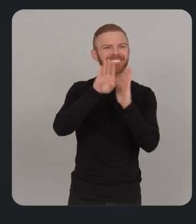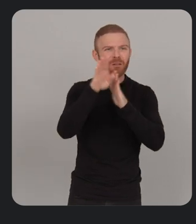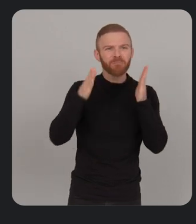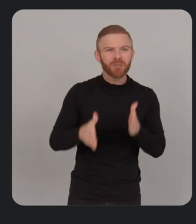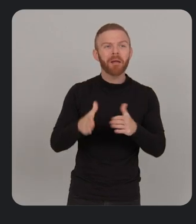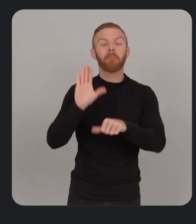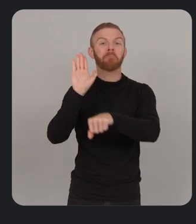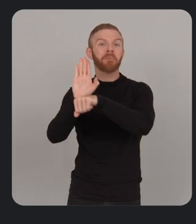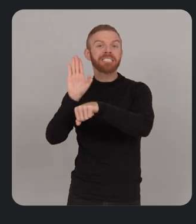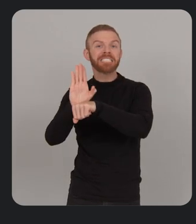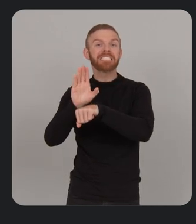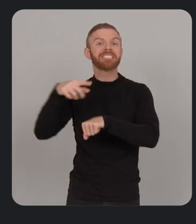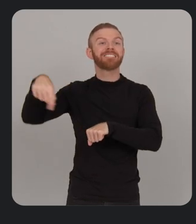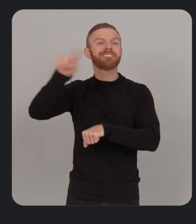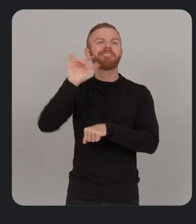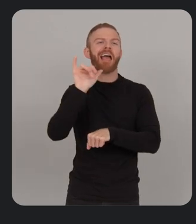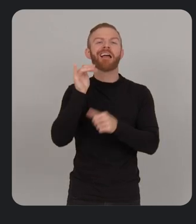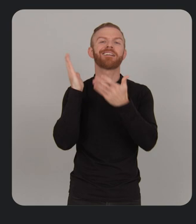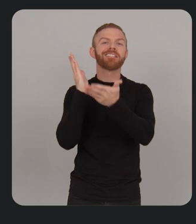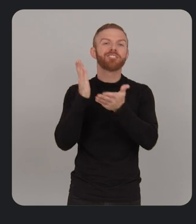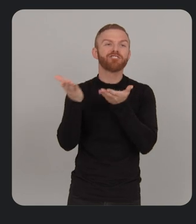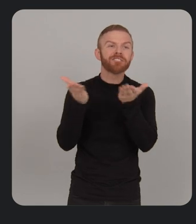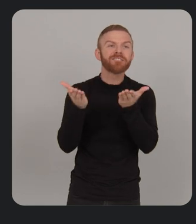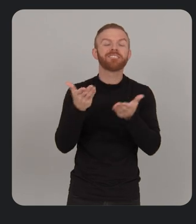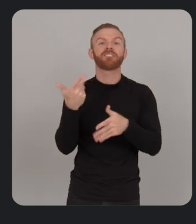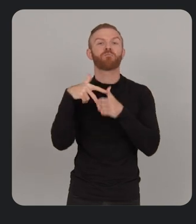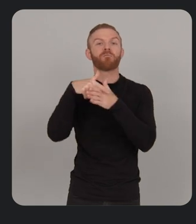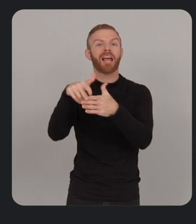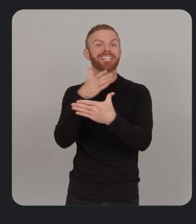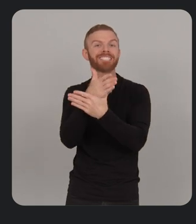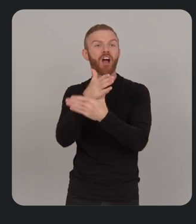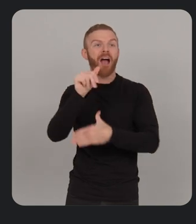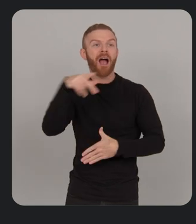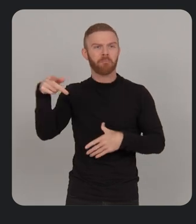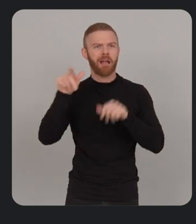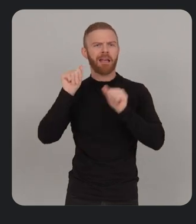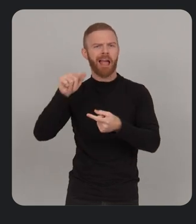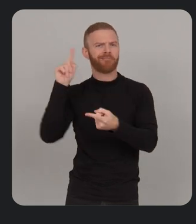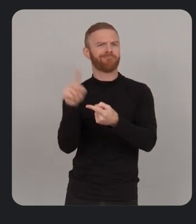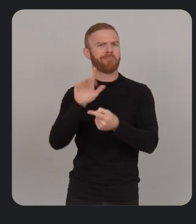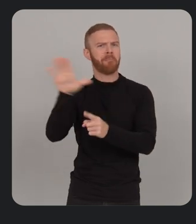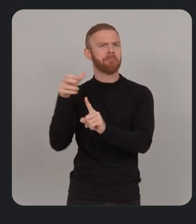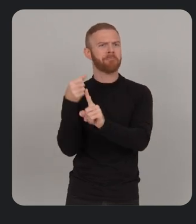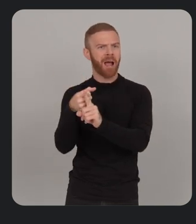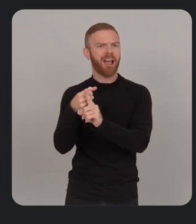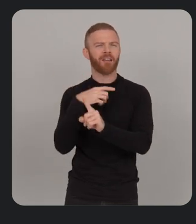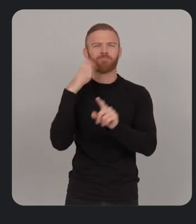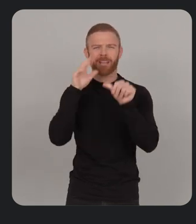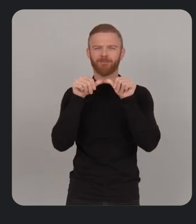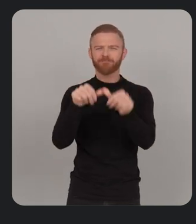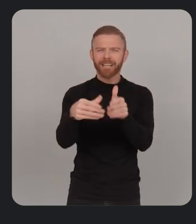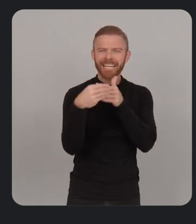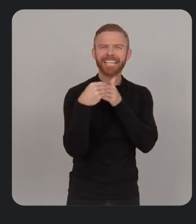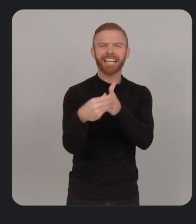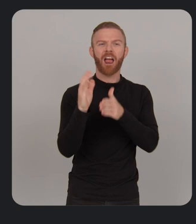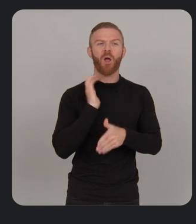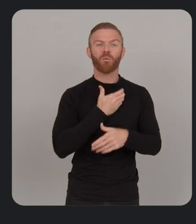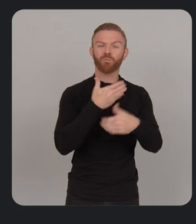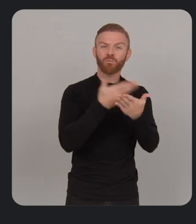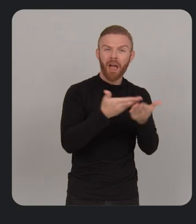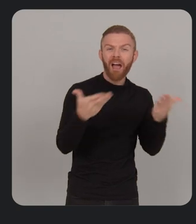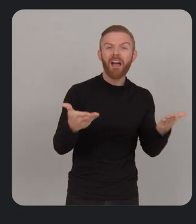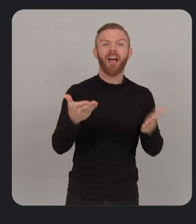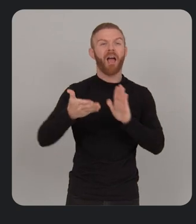businesses like delivery services and ride-sharing apps can lower their impact as well and will continue to lead with both our products and